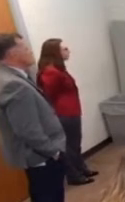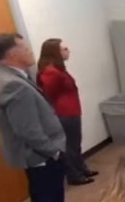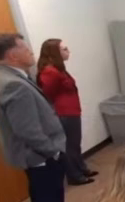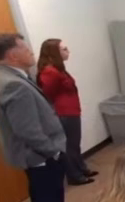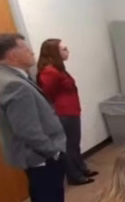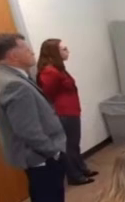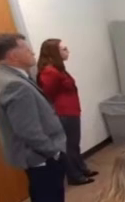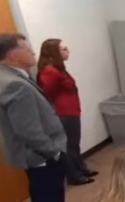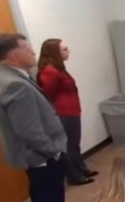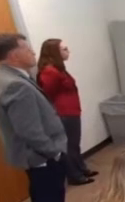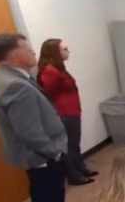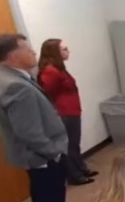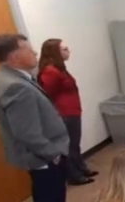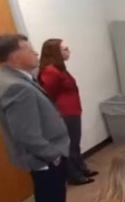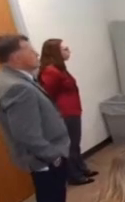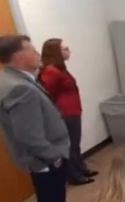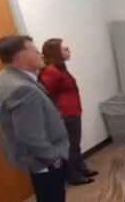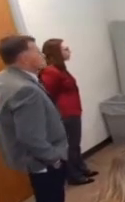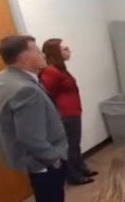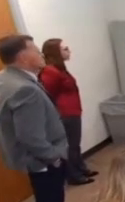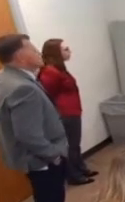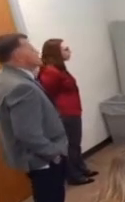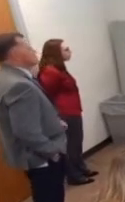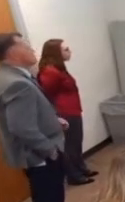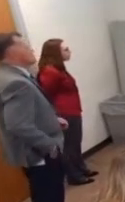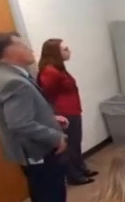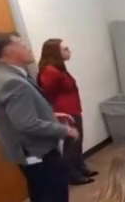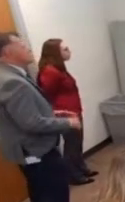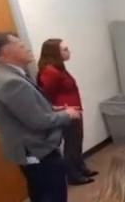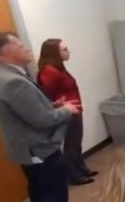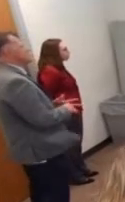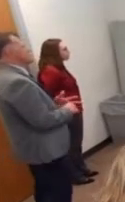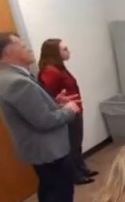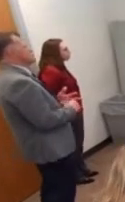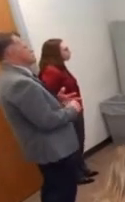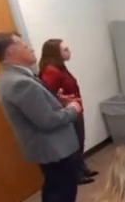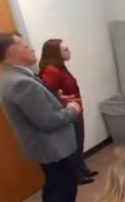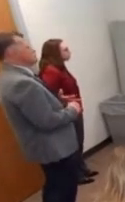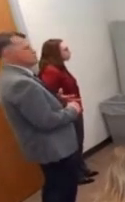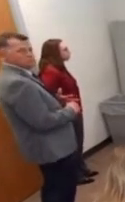and what's so critical is just understand of